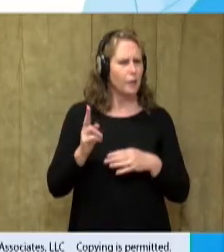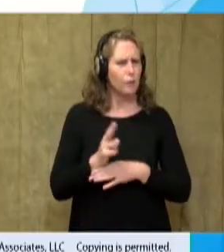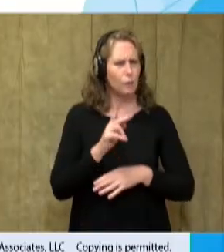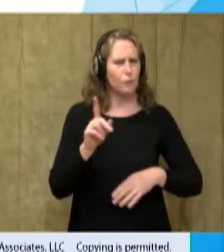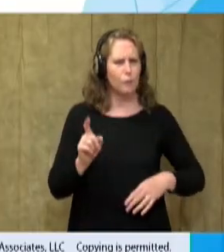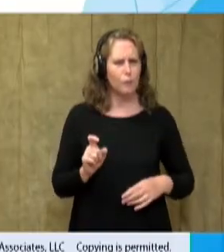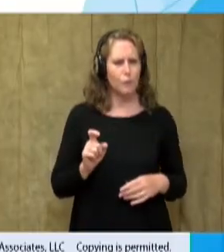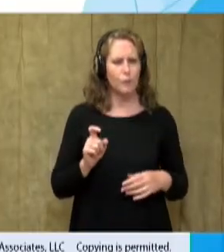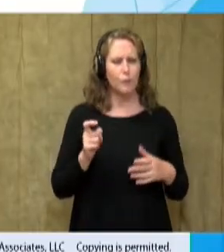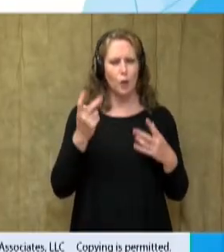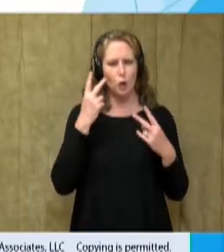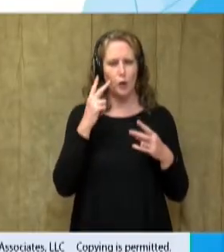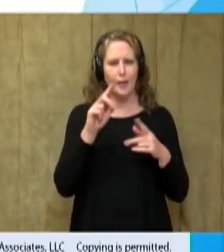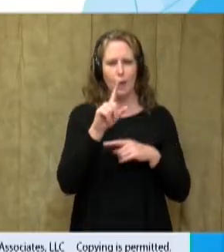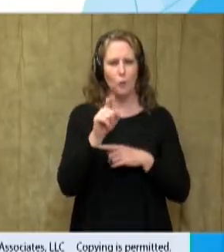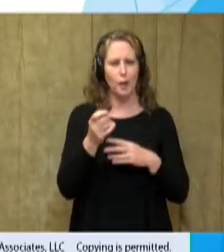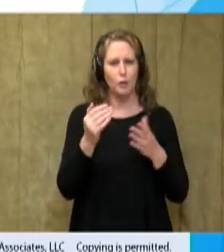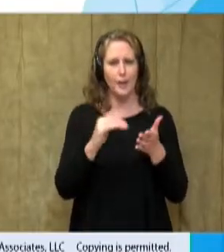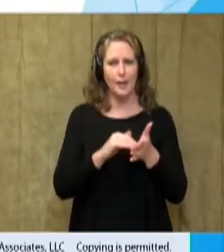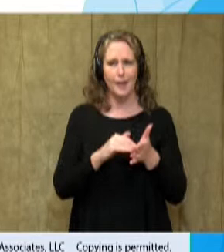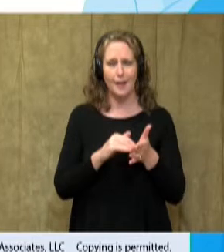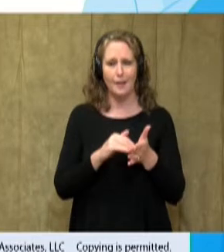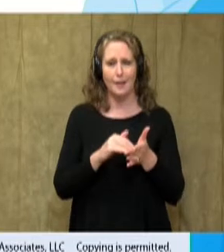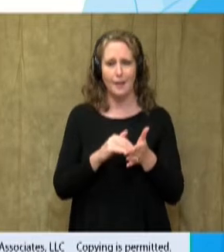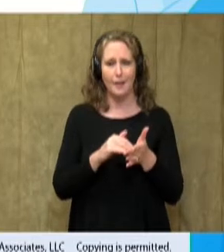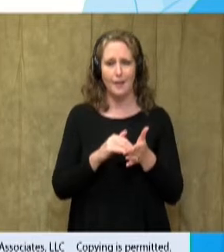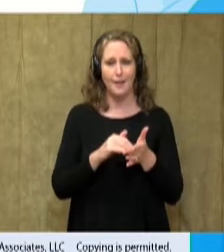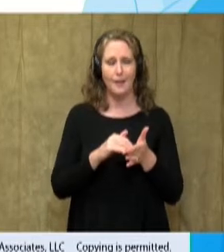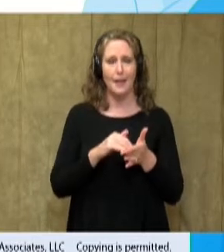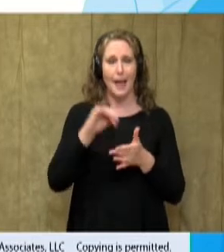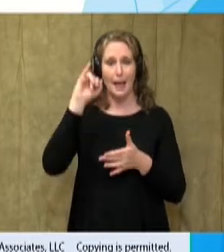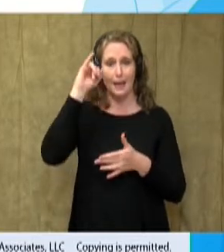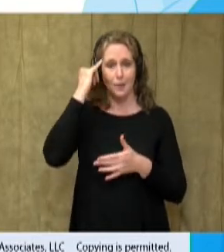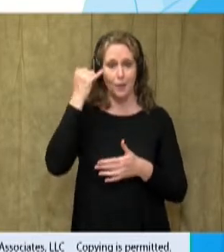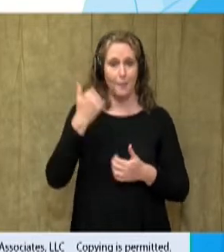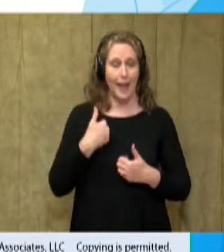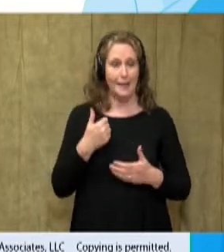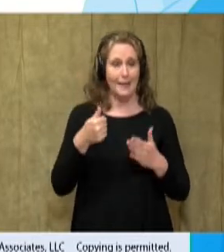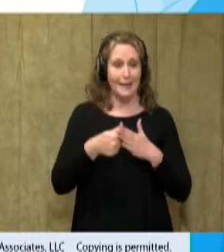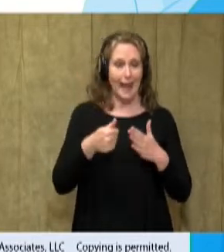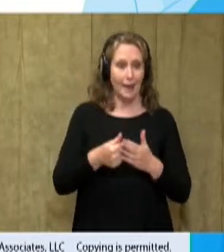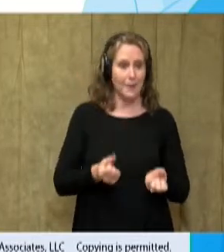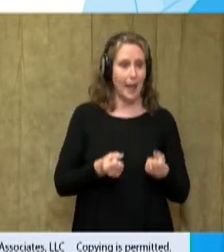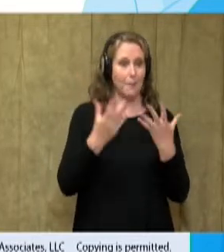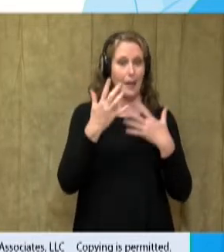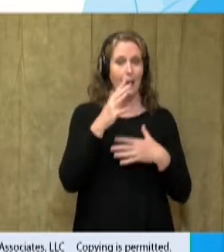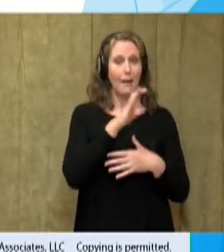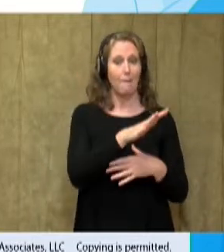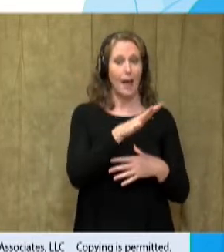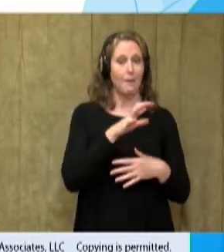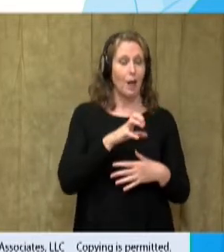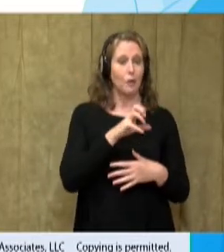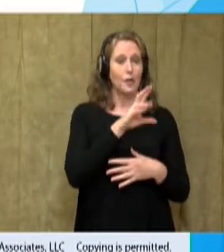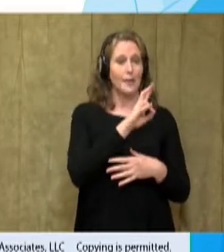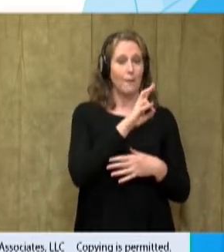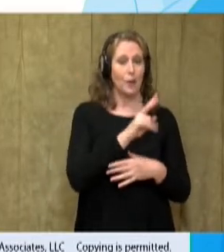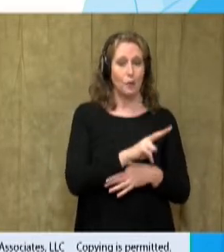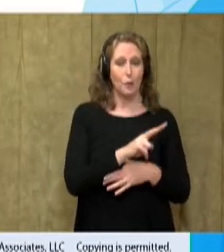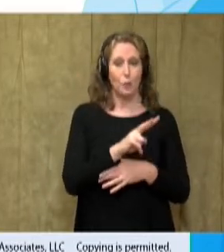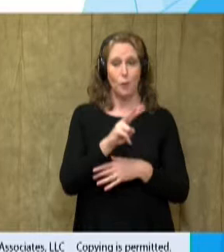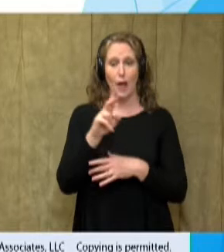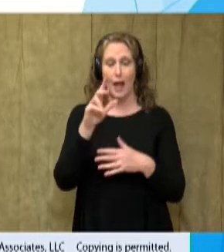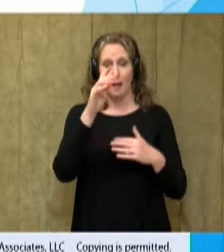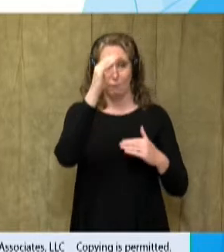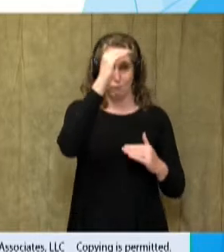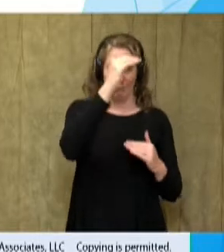use? Let's look at that problem really quickly. Jim has 572 stamps. Leo has